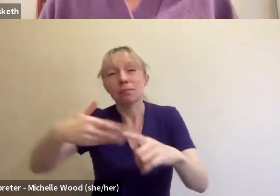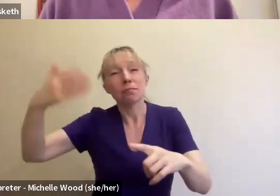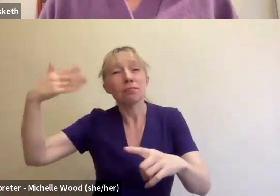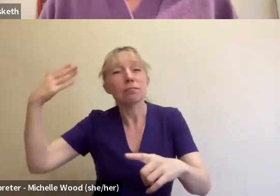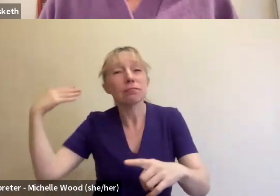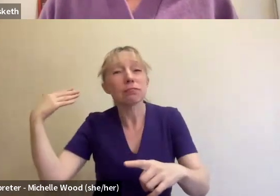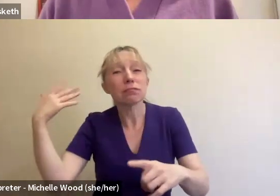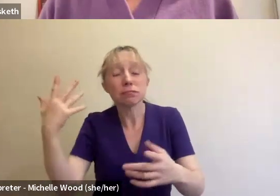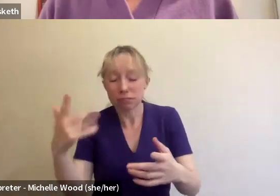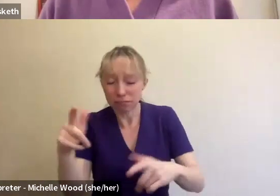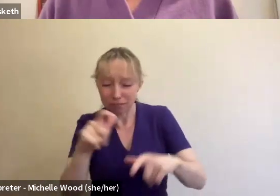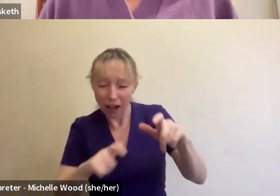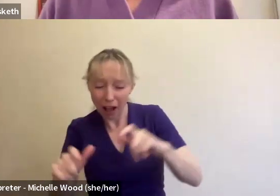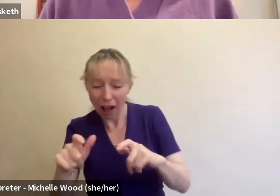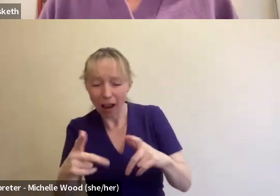paper.